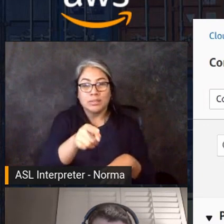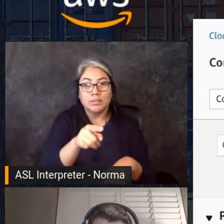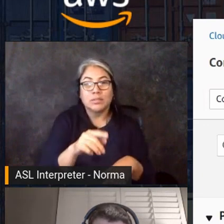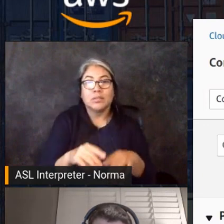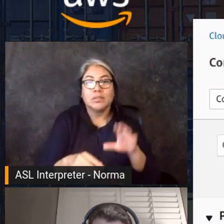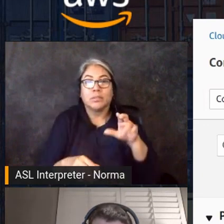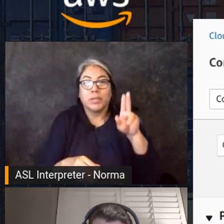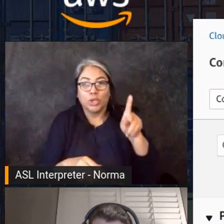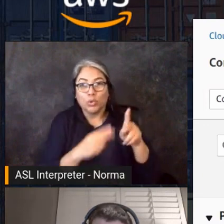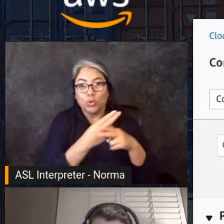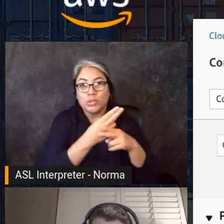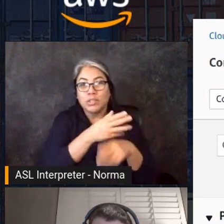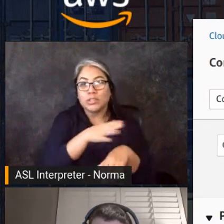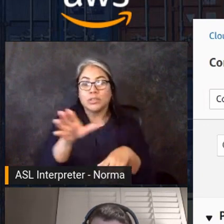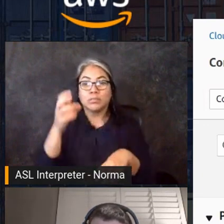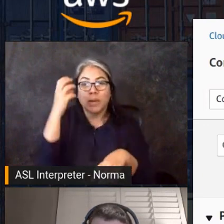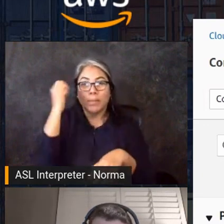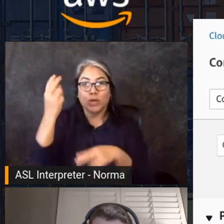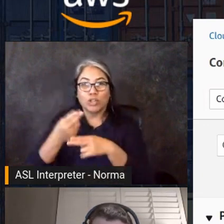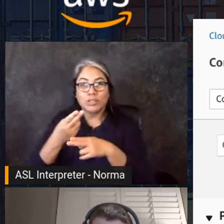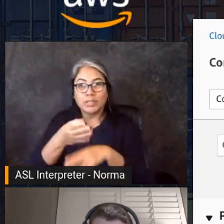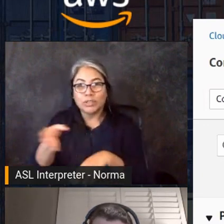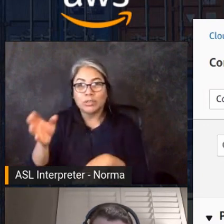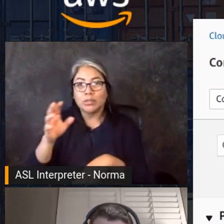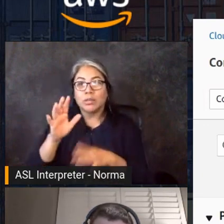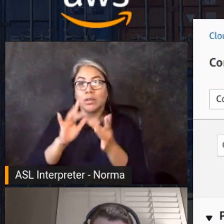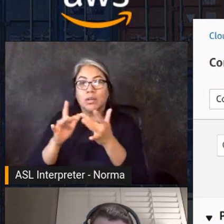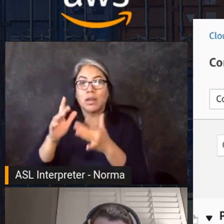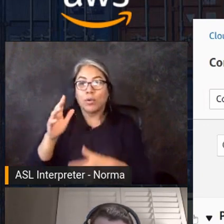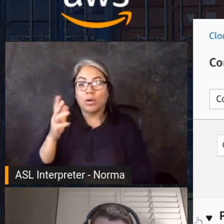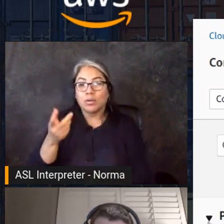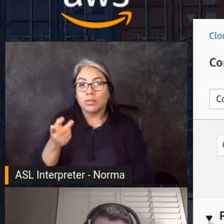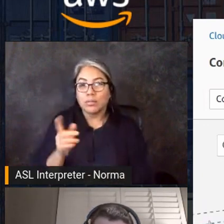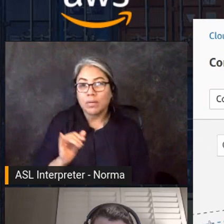memory utilization, network I/O.